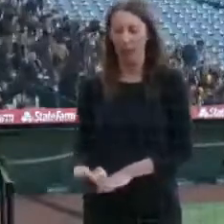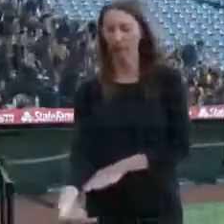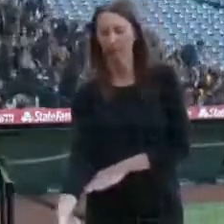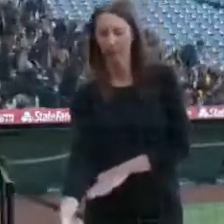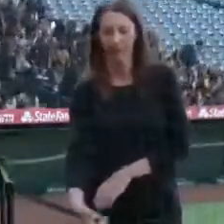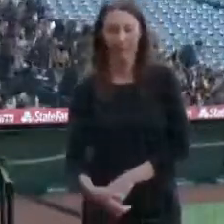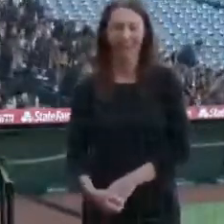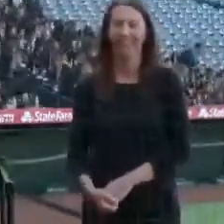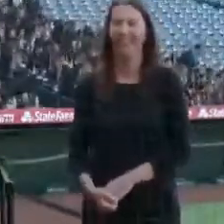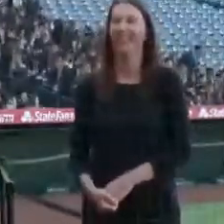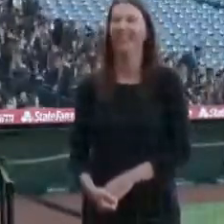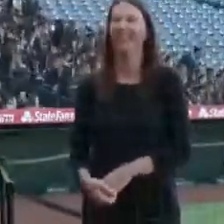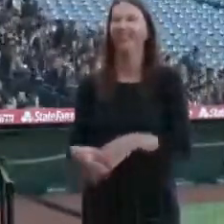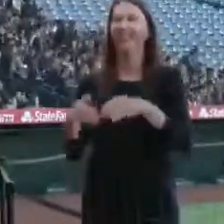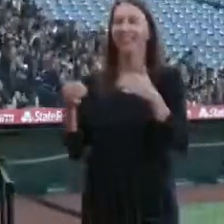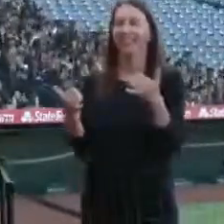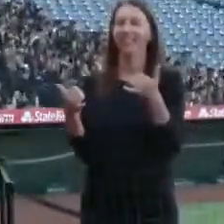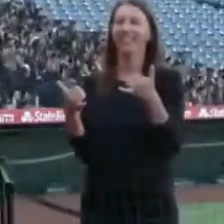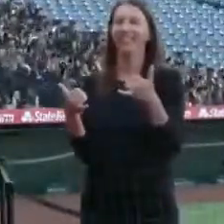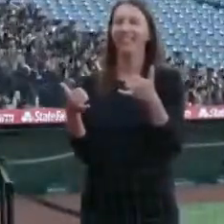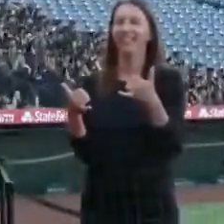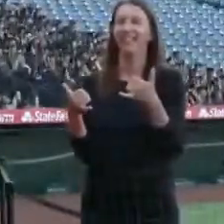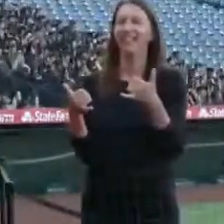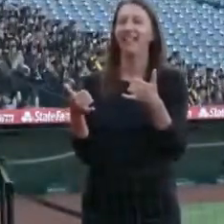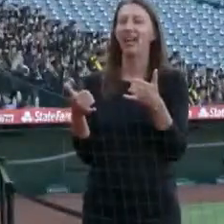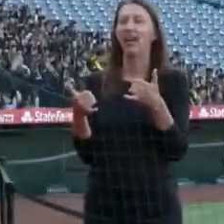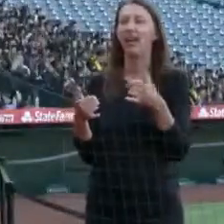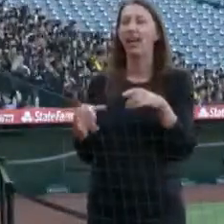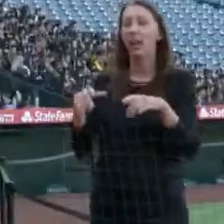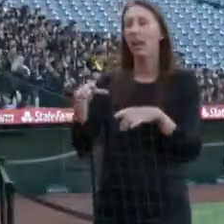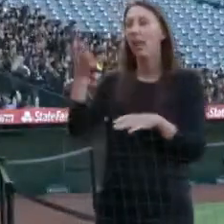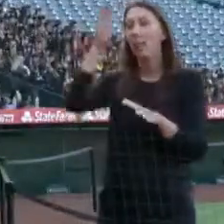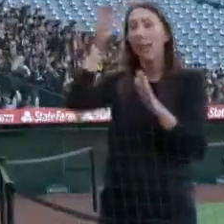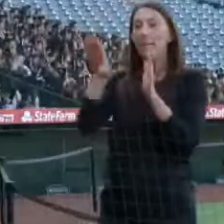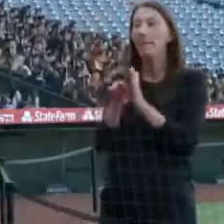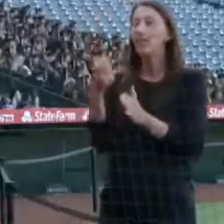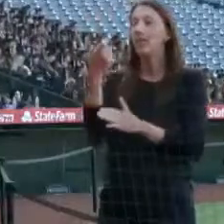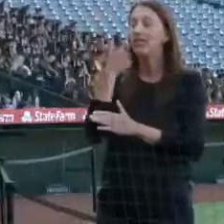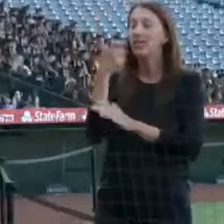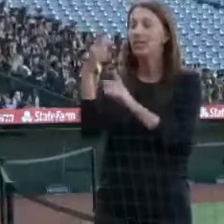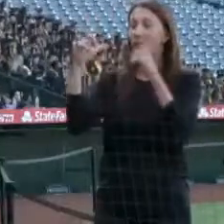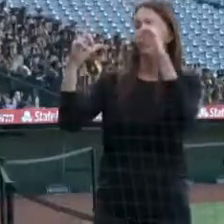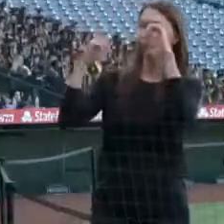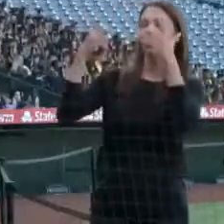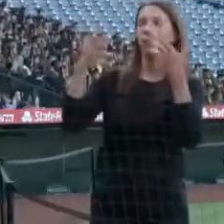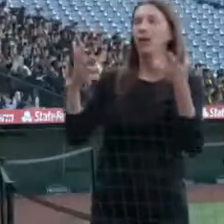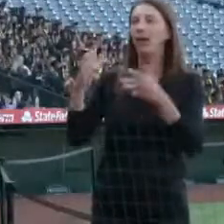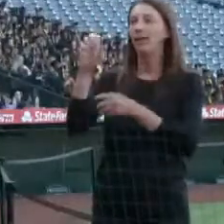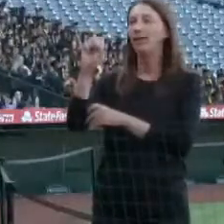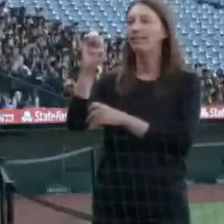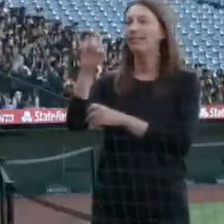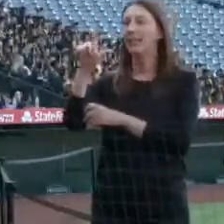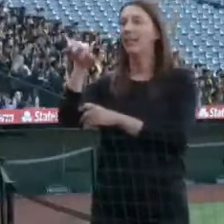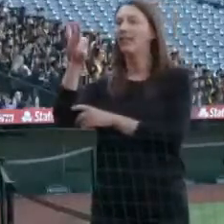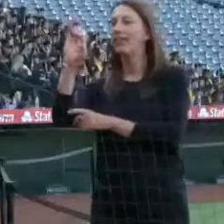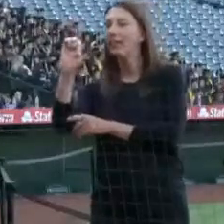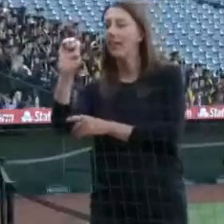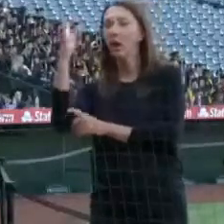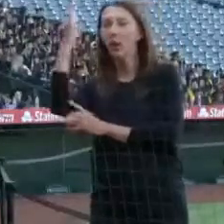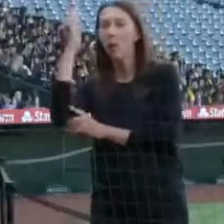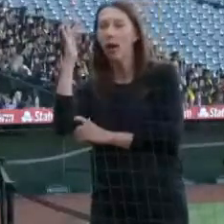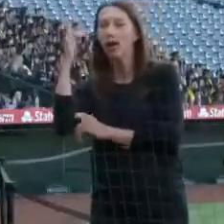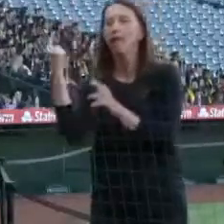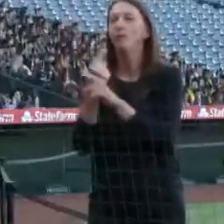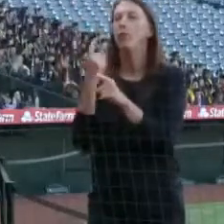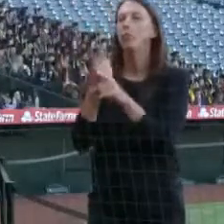We call the pictures you just took selfies, and that's appropriate for today because this is a day to celebrate